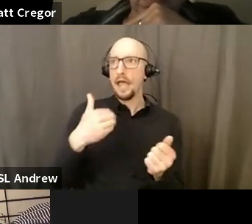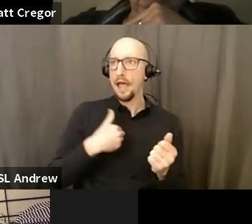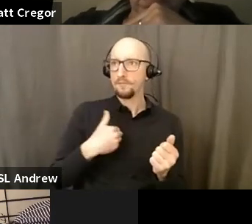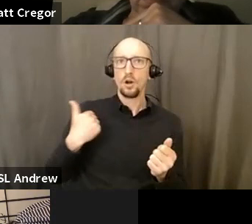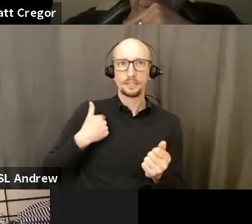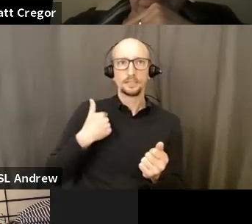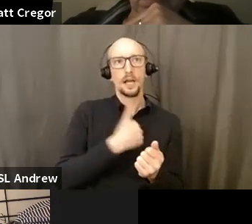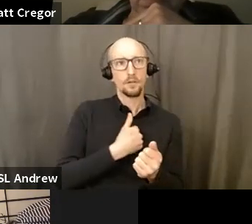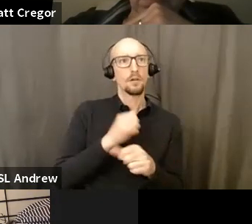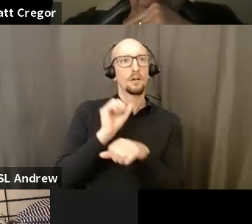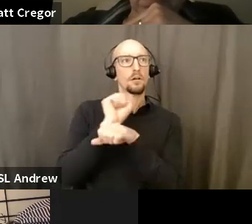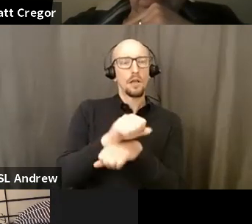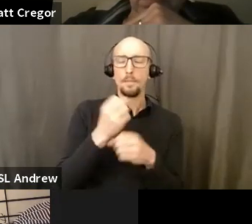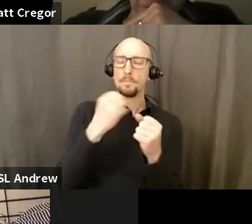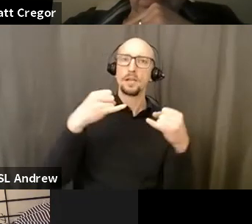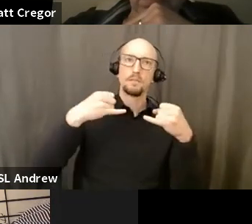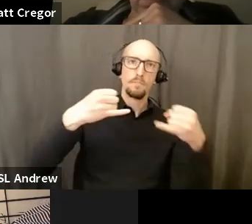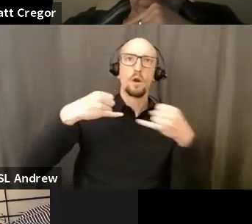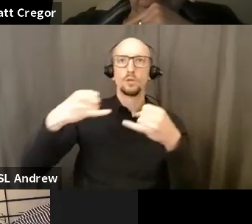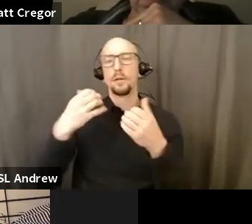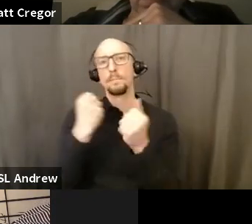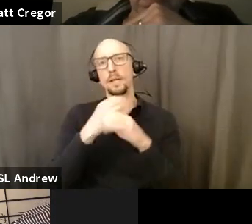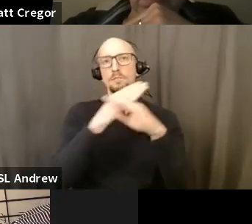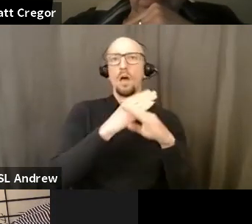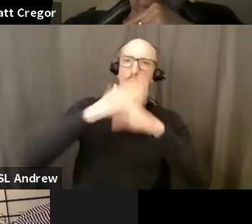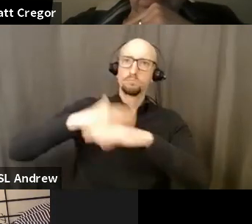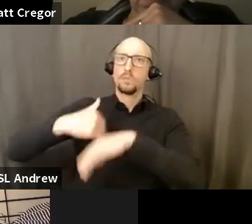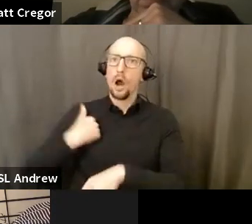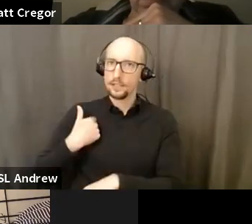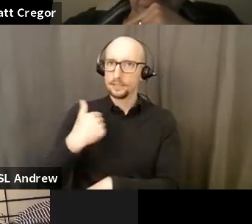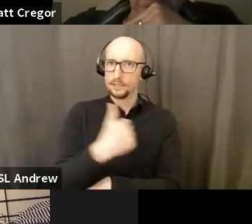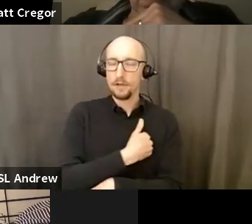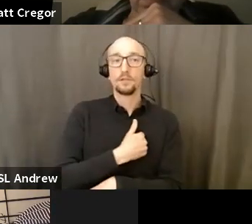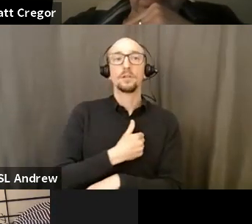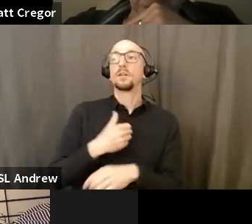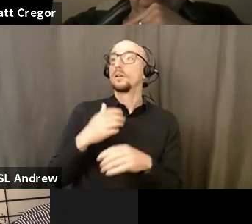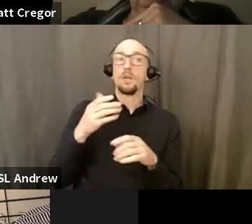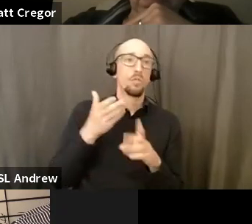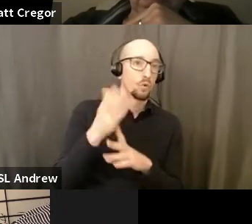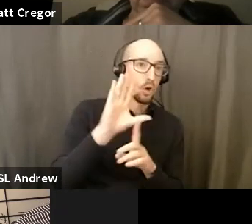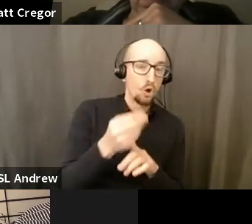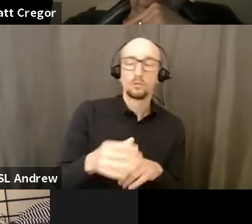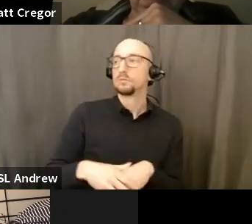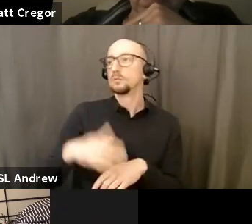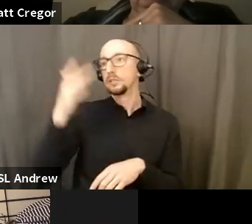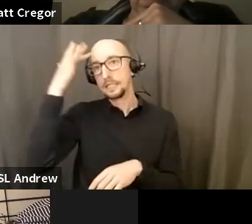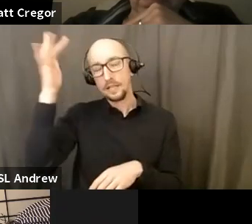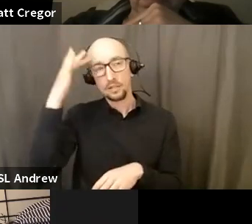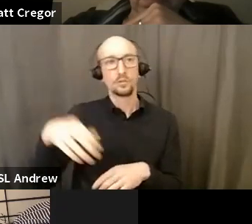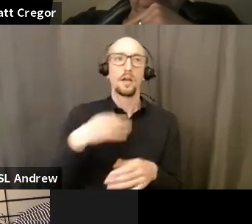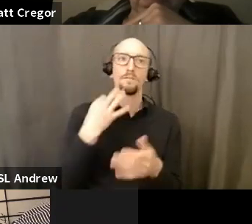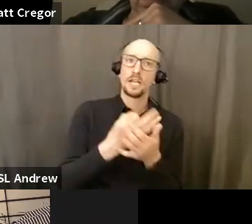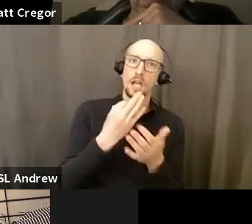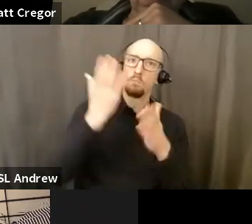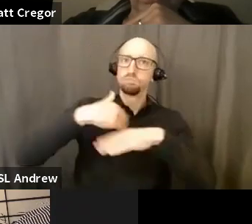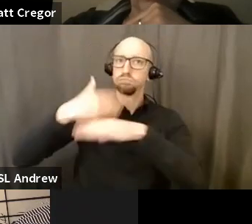by overcoming countless obstacles and challenges, culturally, intellectually, and financially. And we also